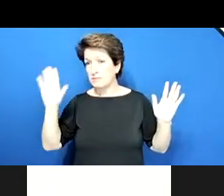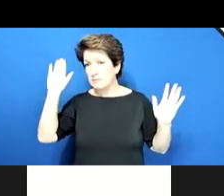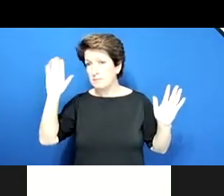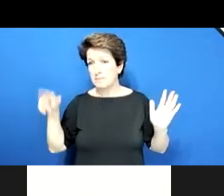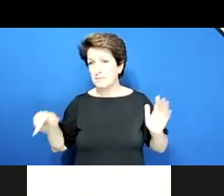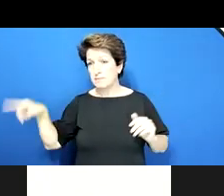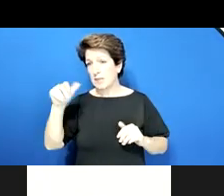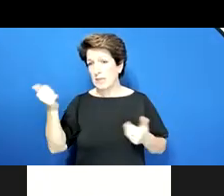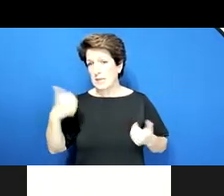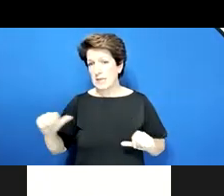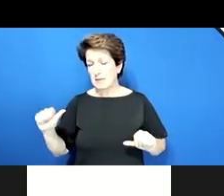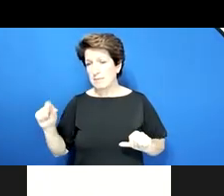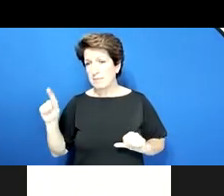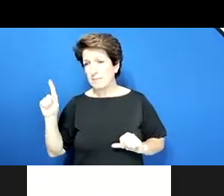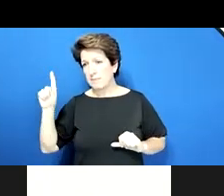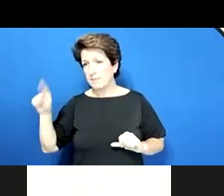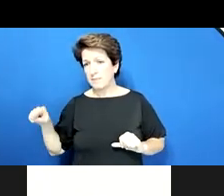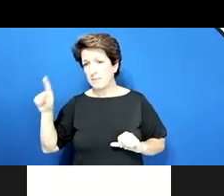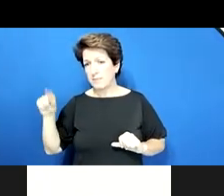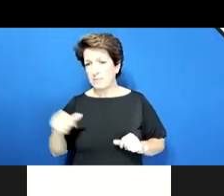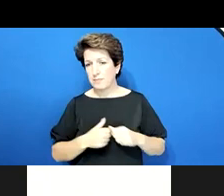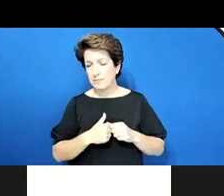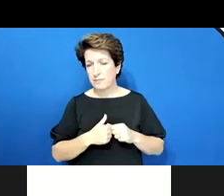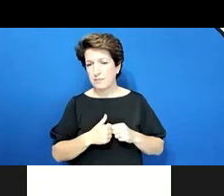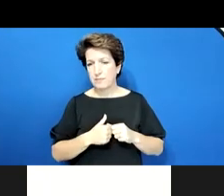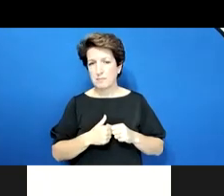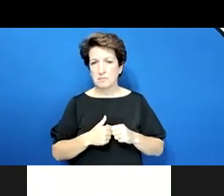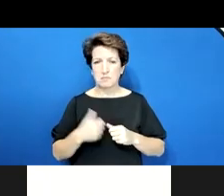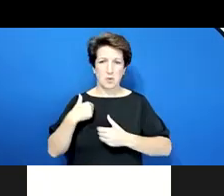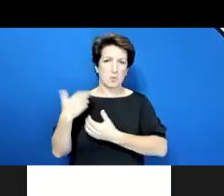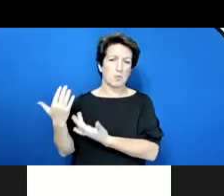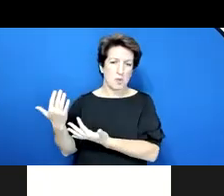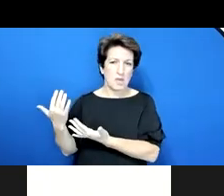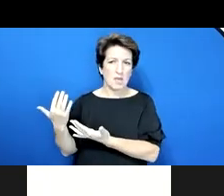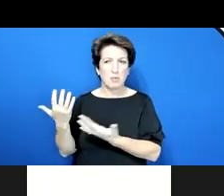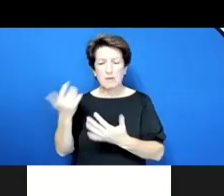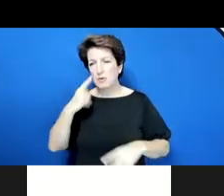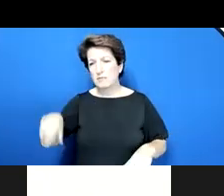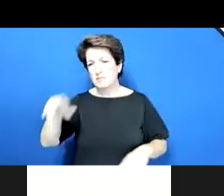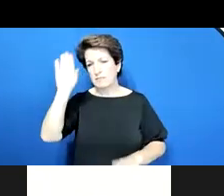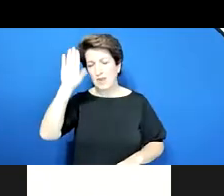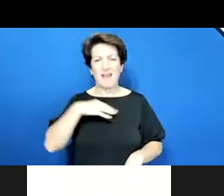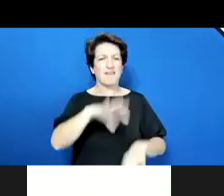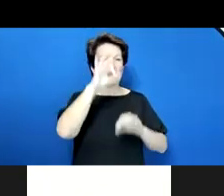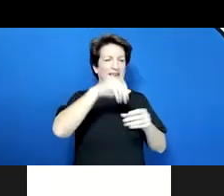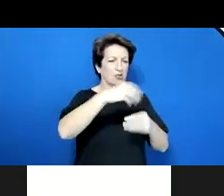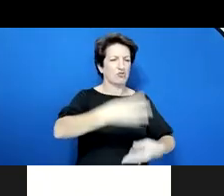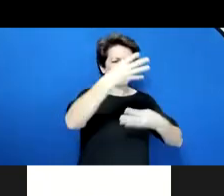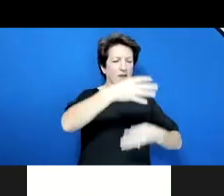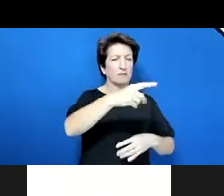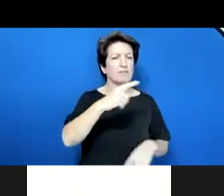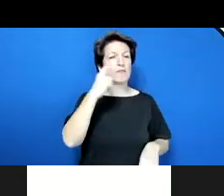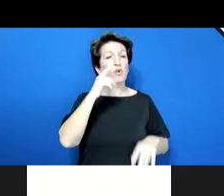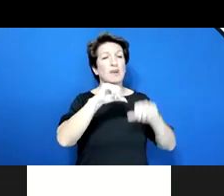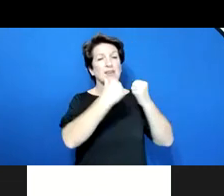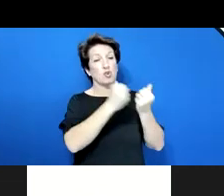Okay, while we're waiting for other questions and hands to go up, I found one in the chat. For nonprofits who require